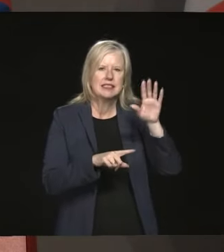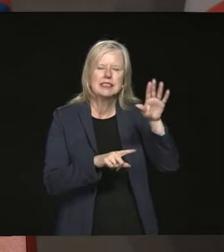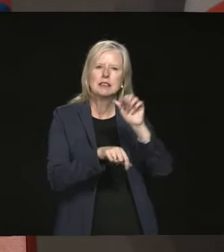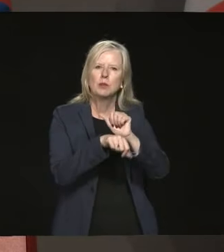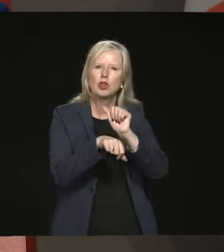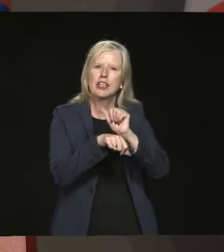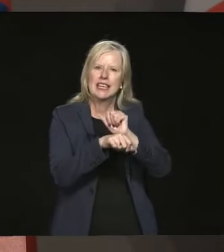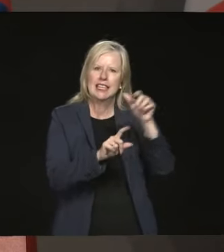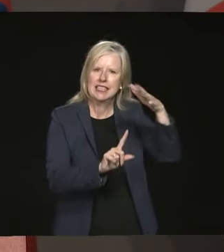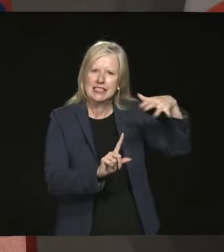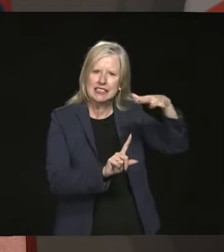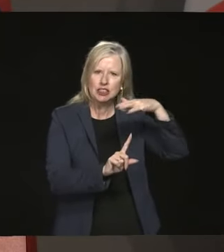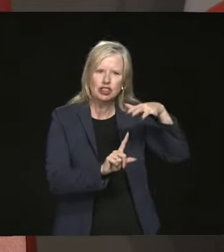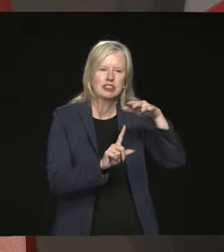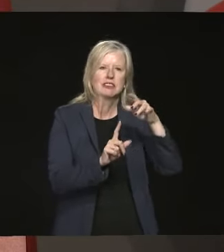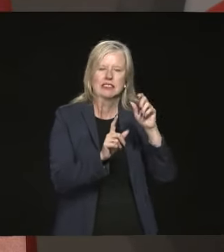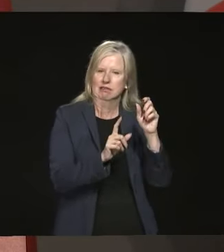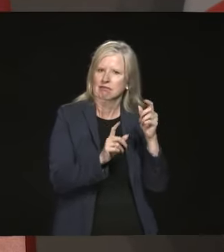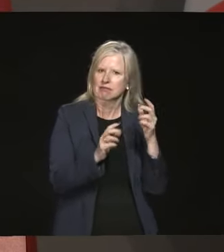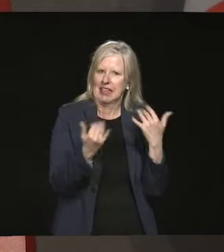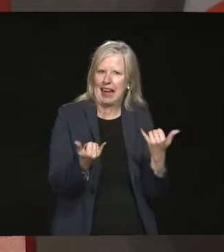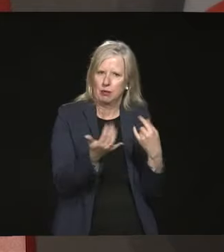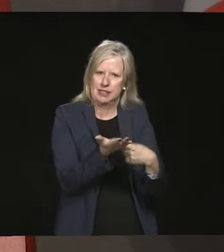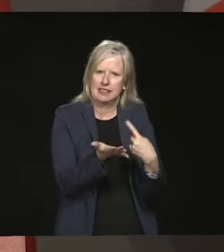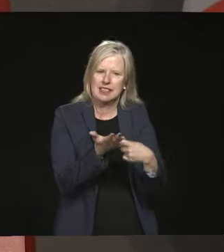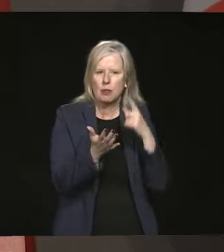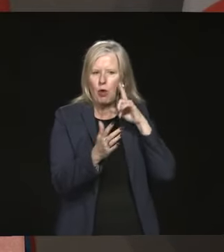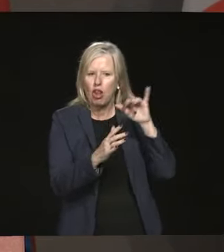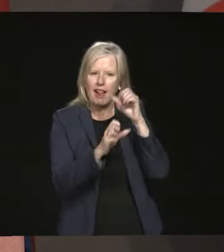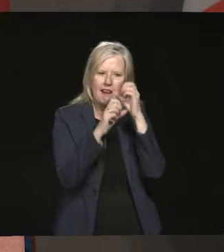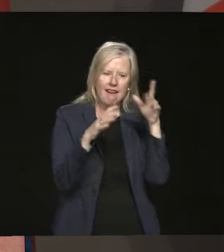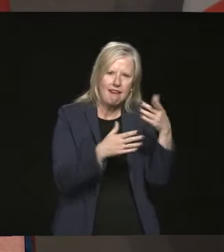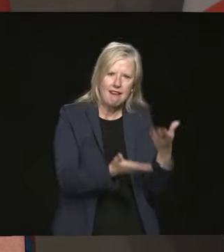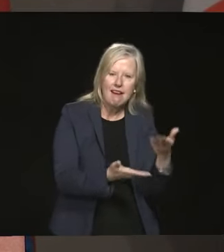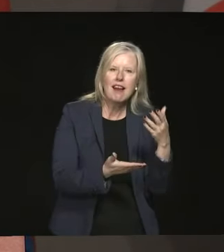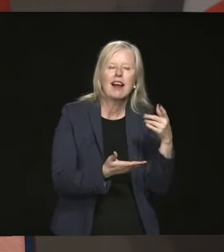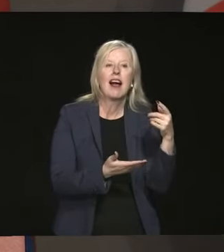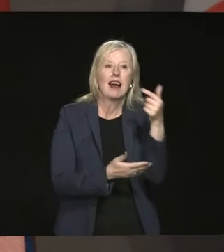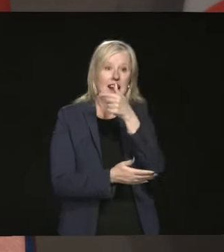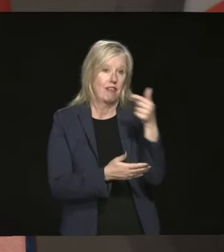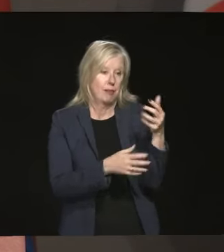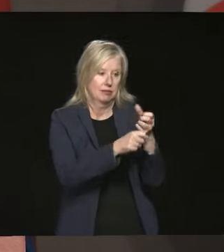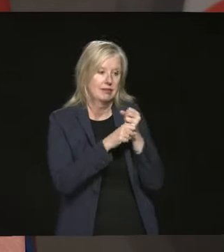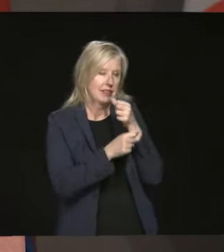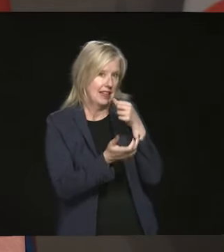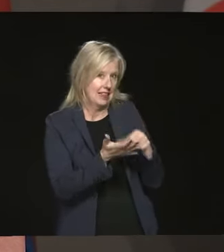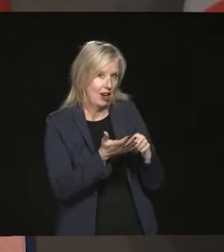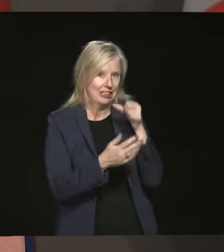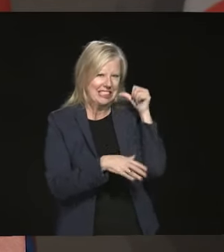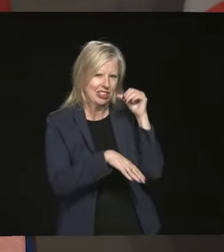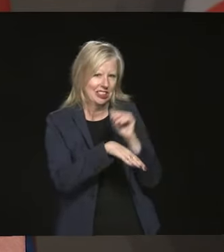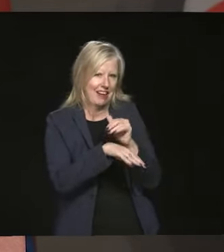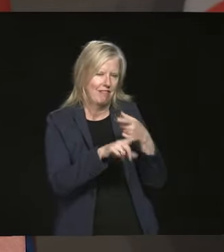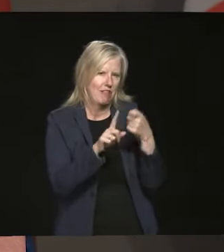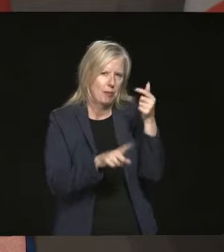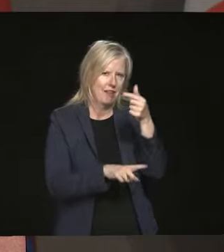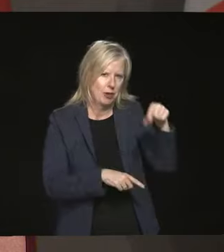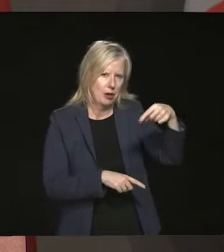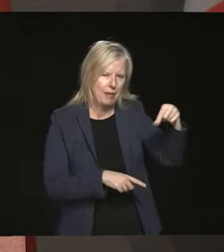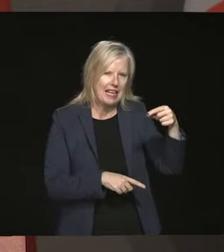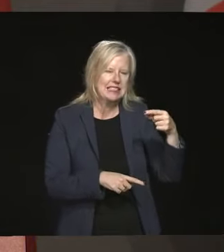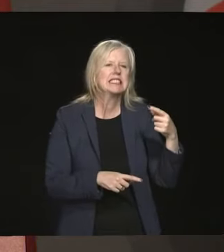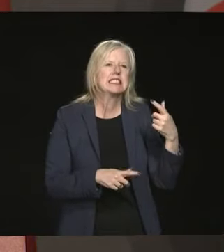une conditions lettre right hier now. soir The government du received a gouvernement letter du last Québec night pour from the accélérer government of ces Quebec discussions. to accelerate Donc, à la those fois le discussions,